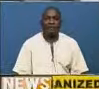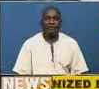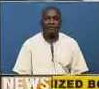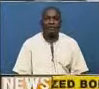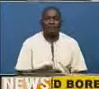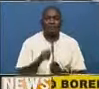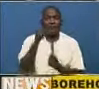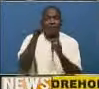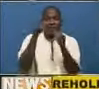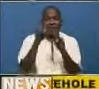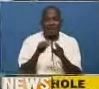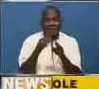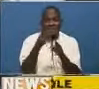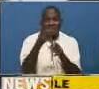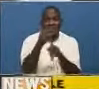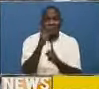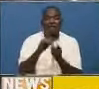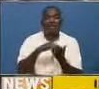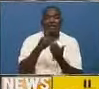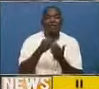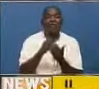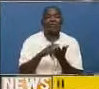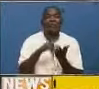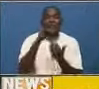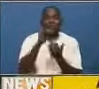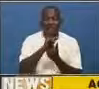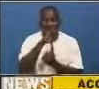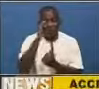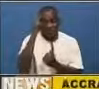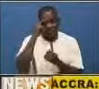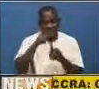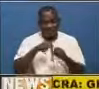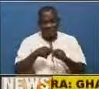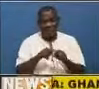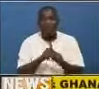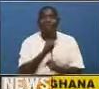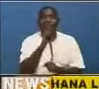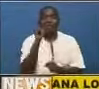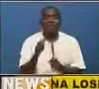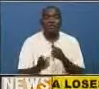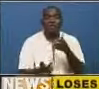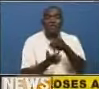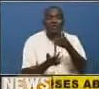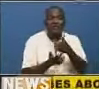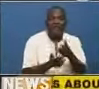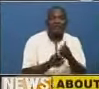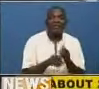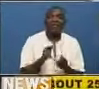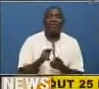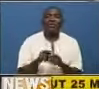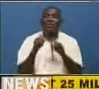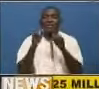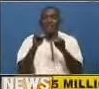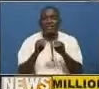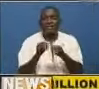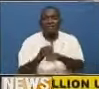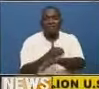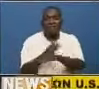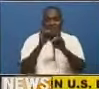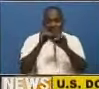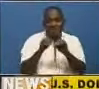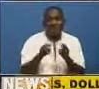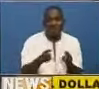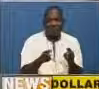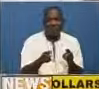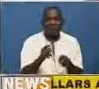The One Teacher, One Laptop computer is a government initiative to use technology to transform the traditional teaching